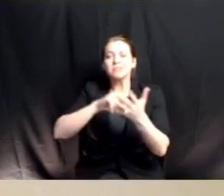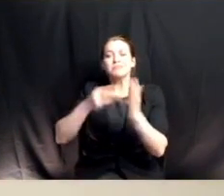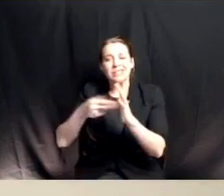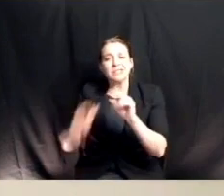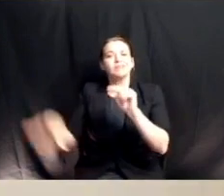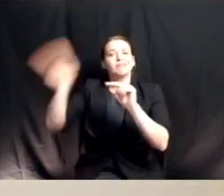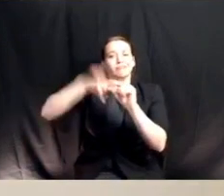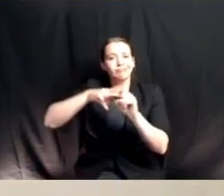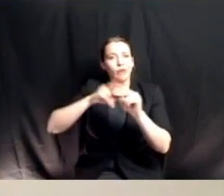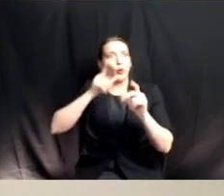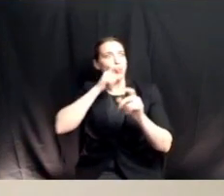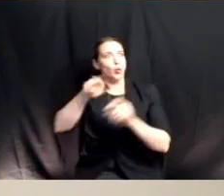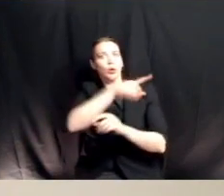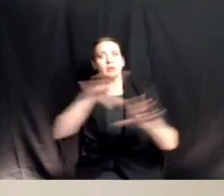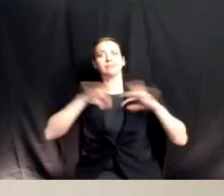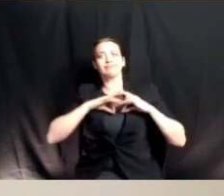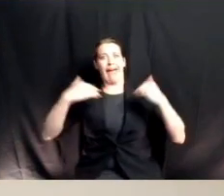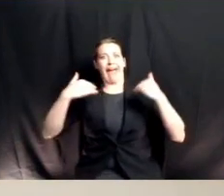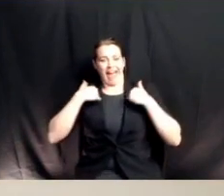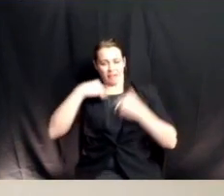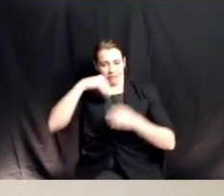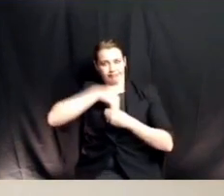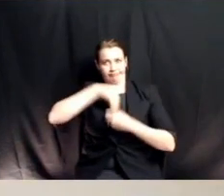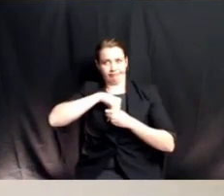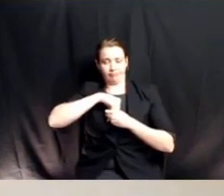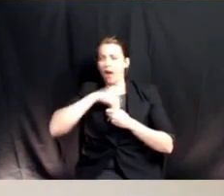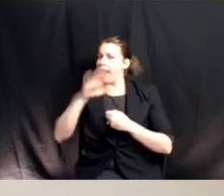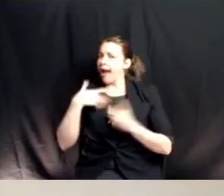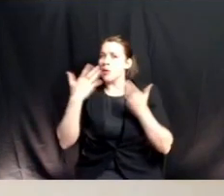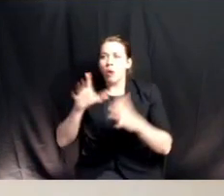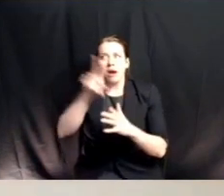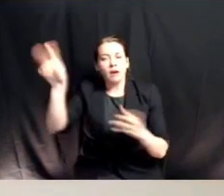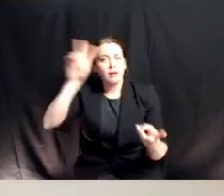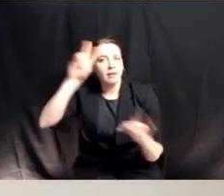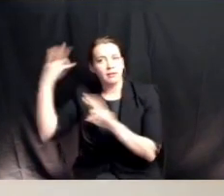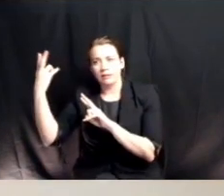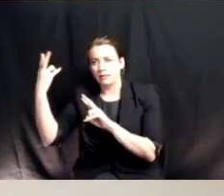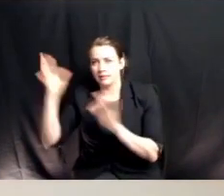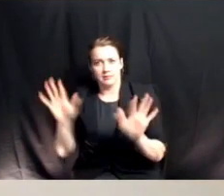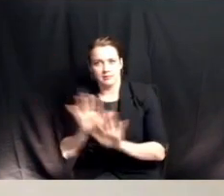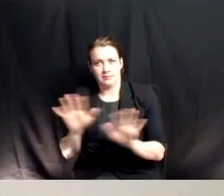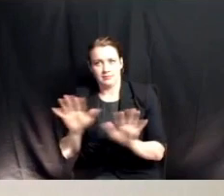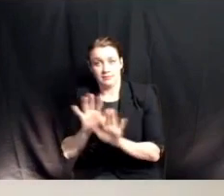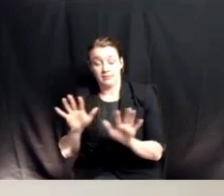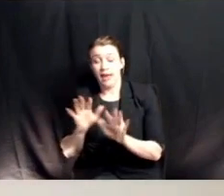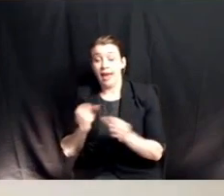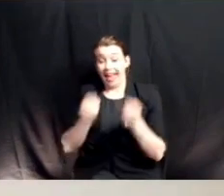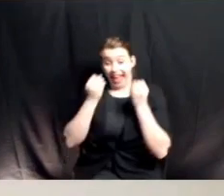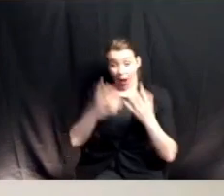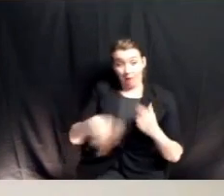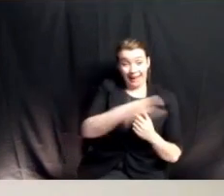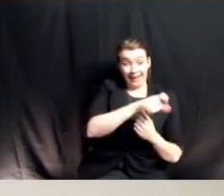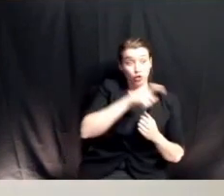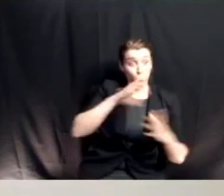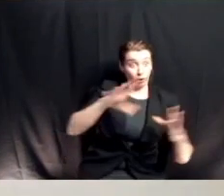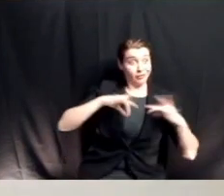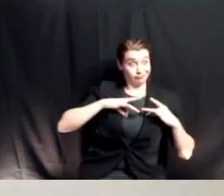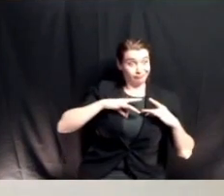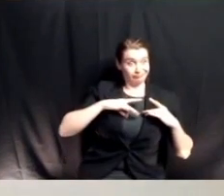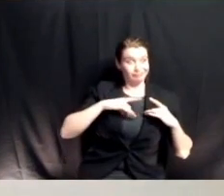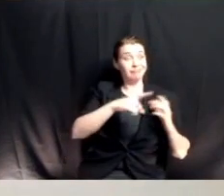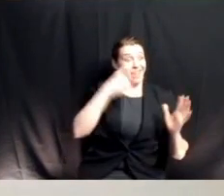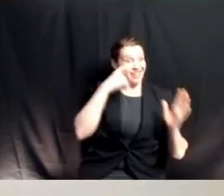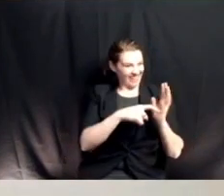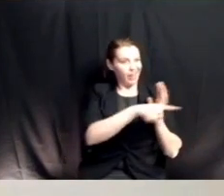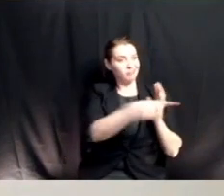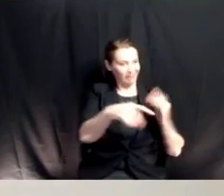to get that point lost, that the number of cases that we're identifying is